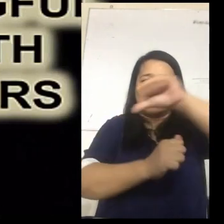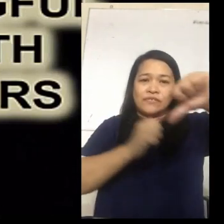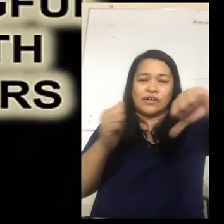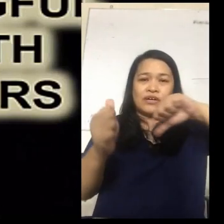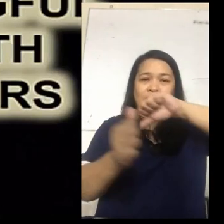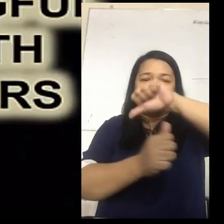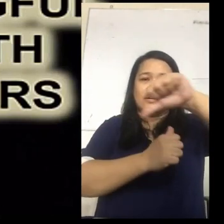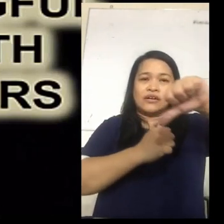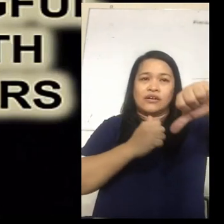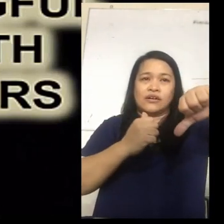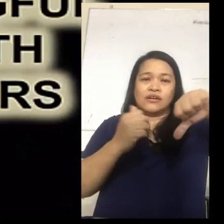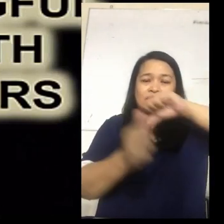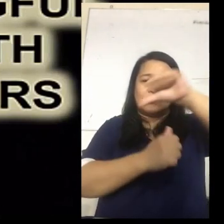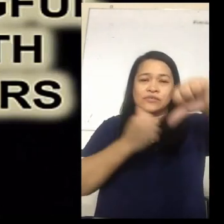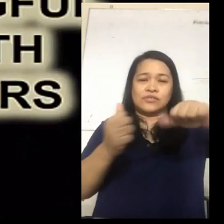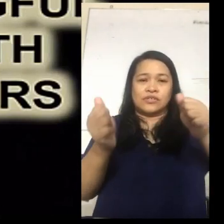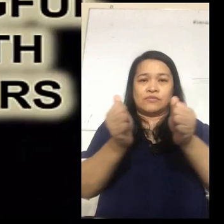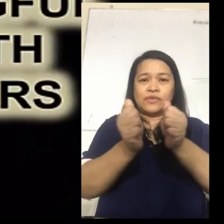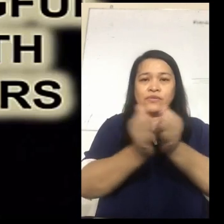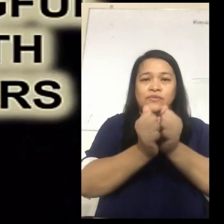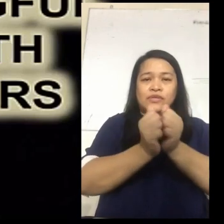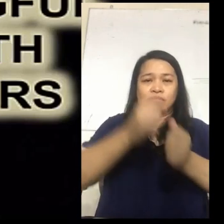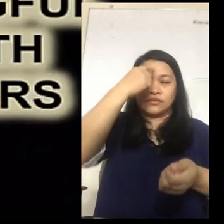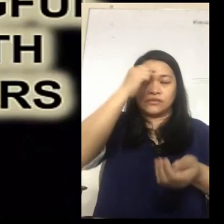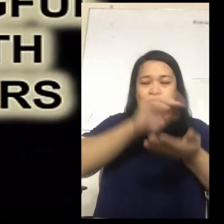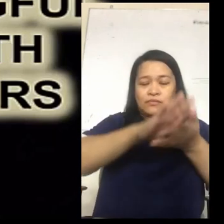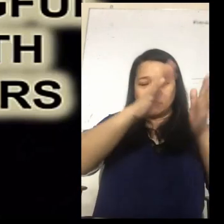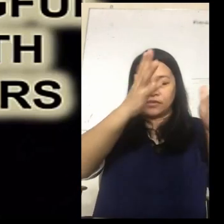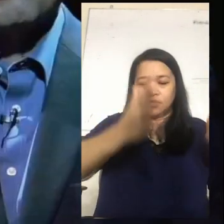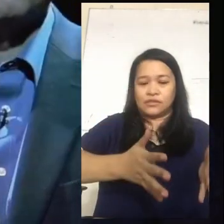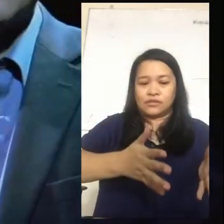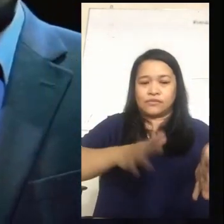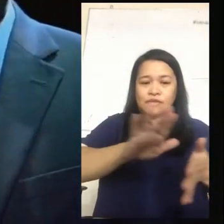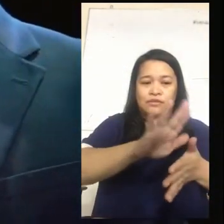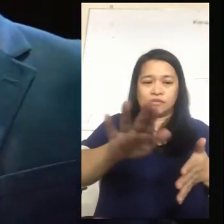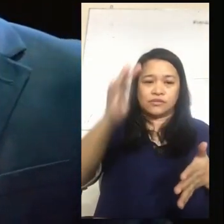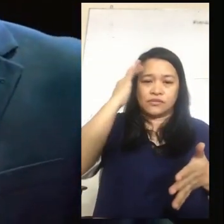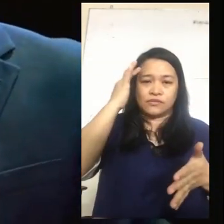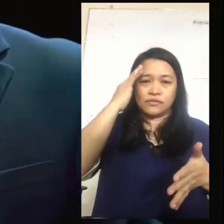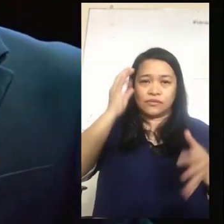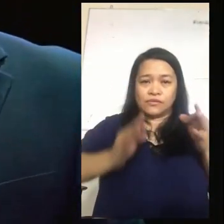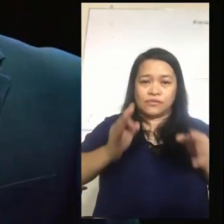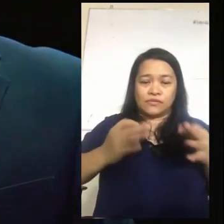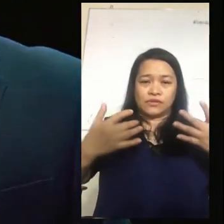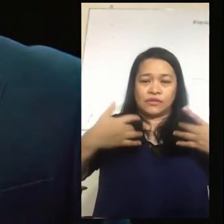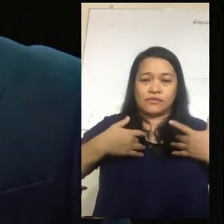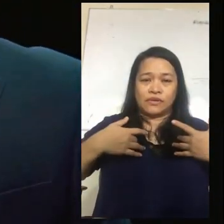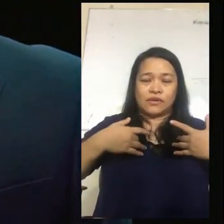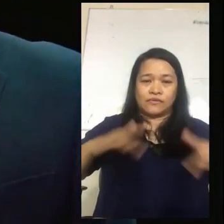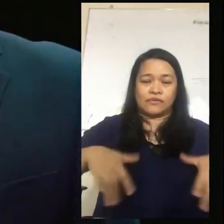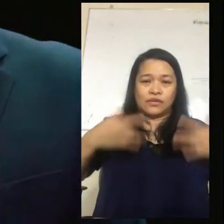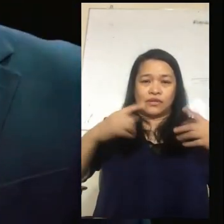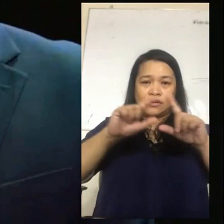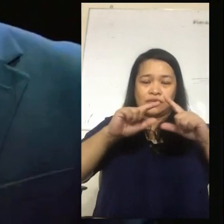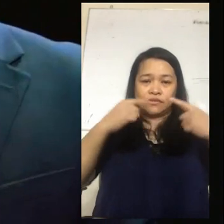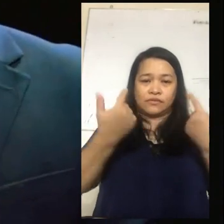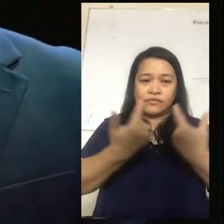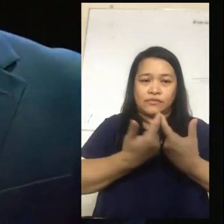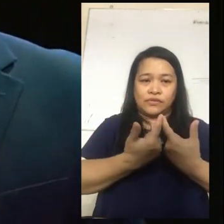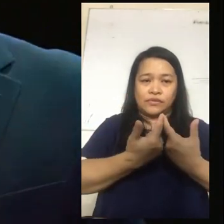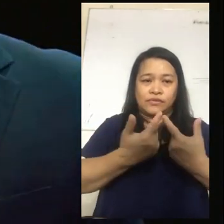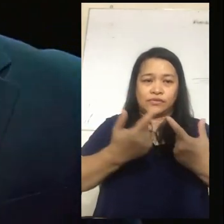believers. Maintain meaningful fellowship. You know, kung meron tayong mga life groups,